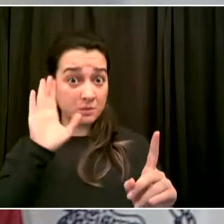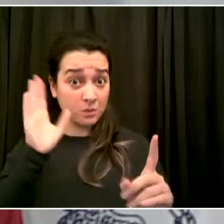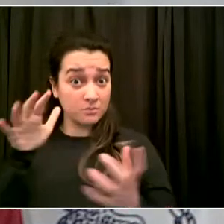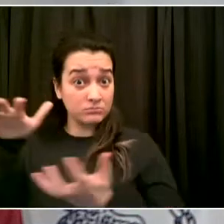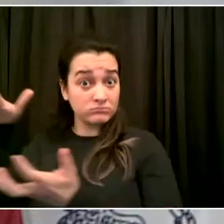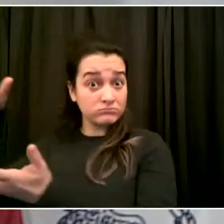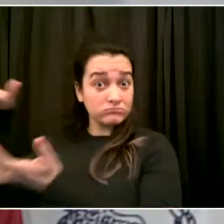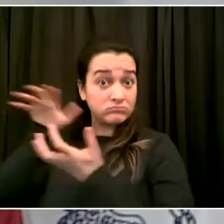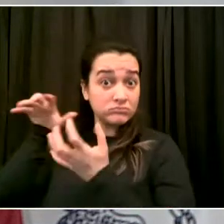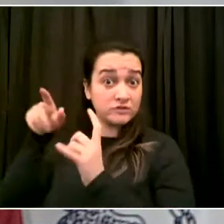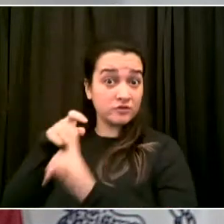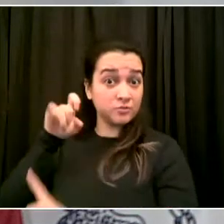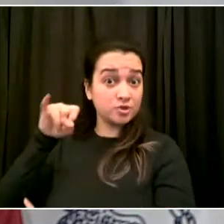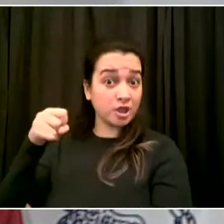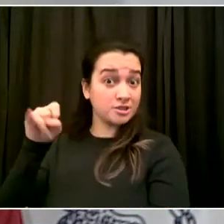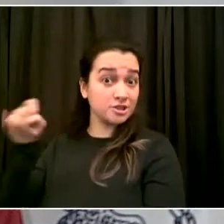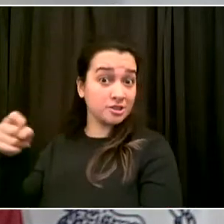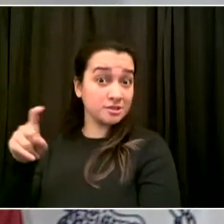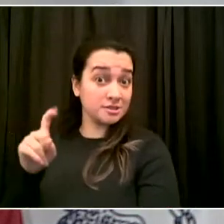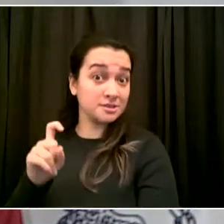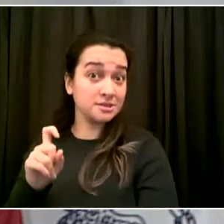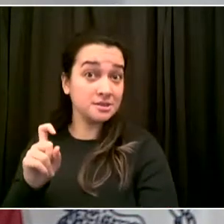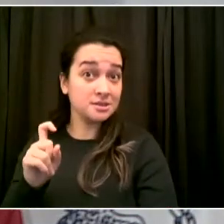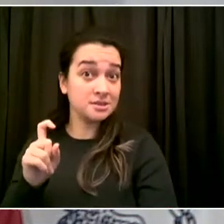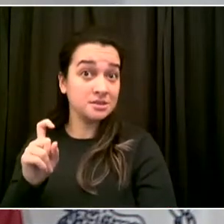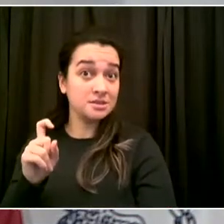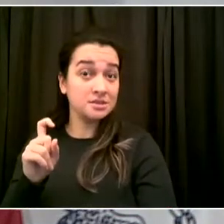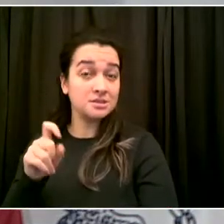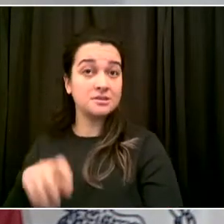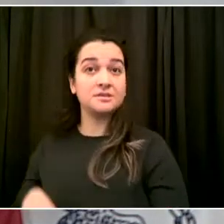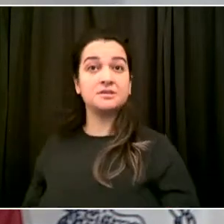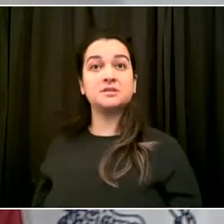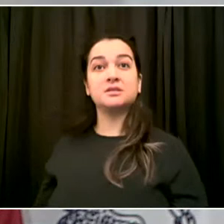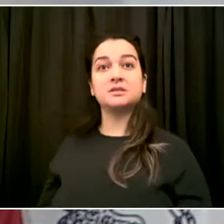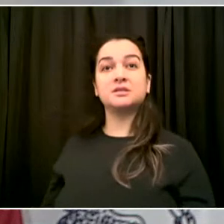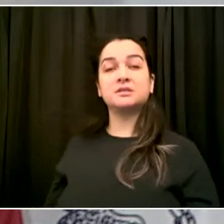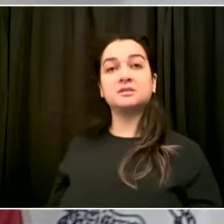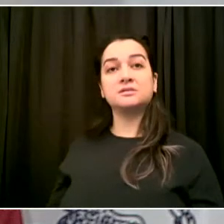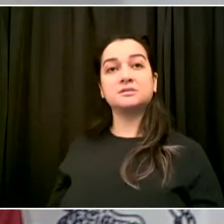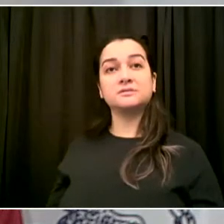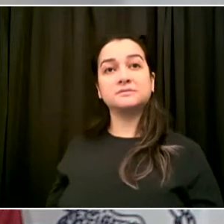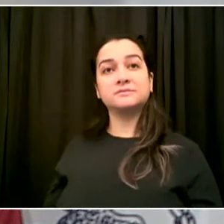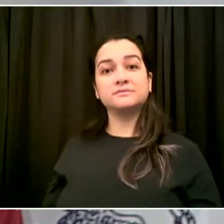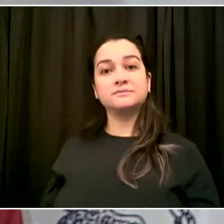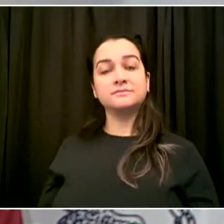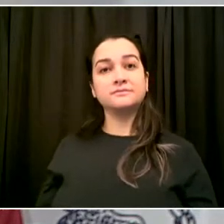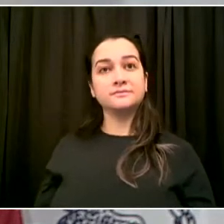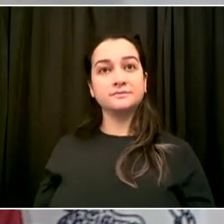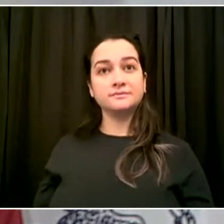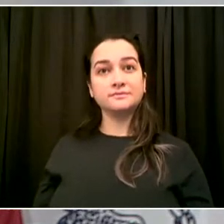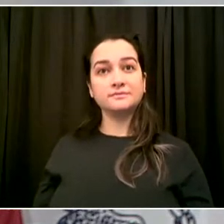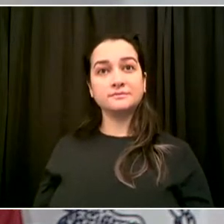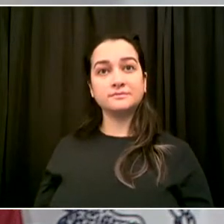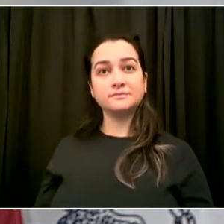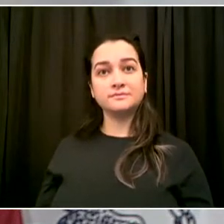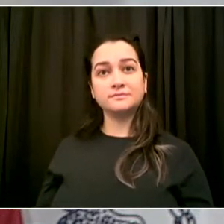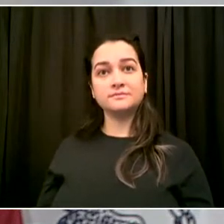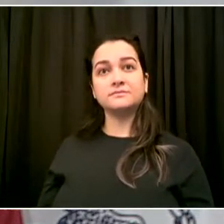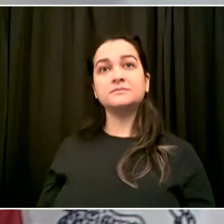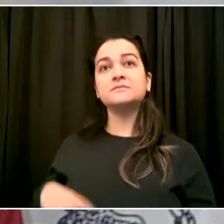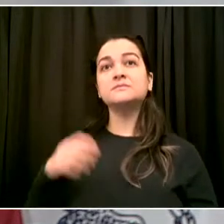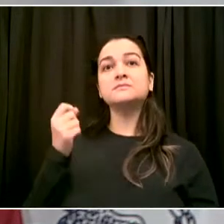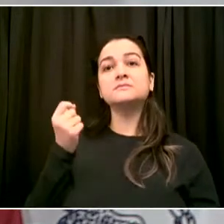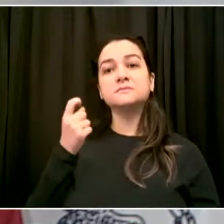to say up front, we've been talking constantly with federal officials, and it's been a